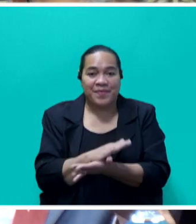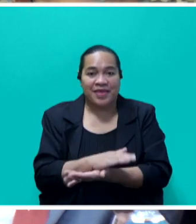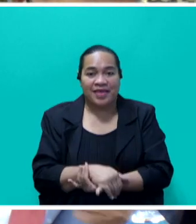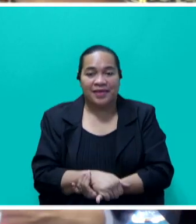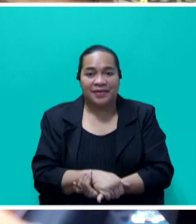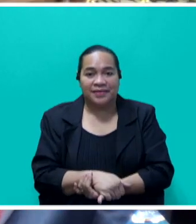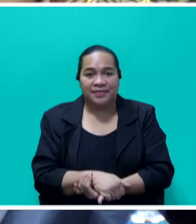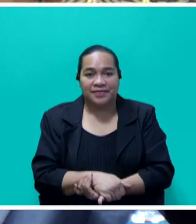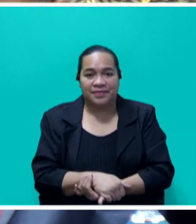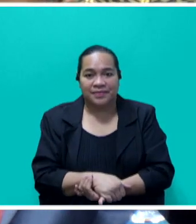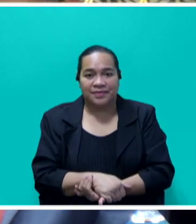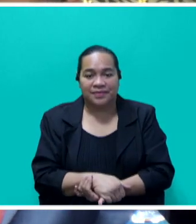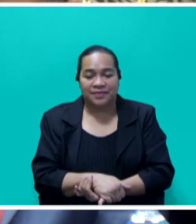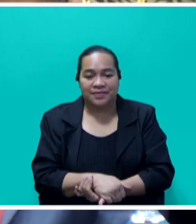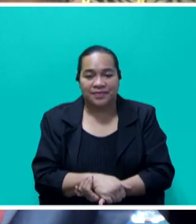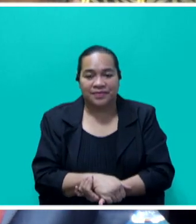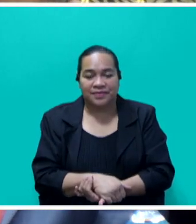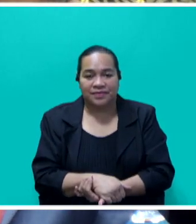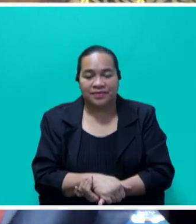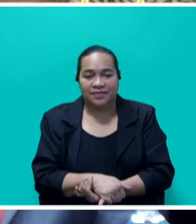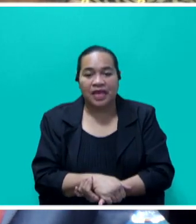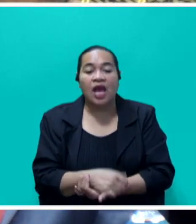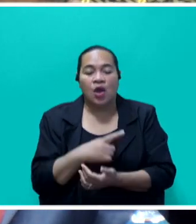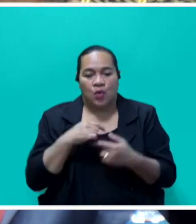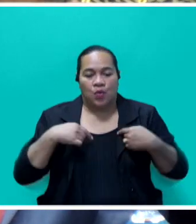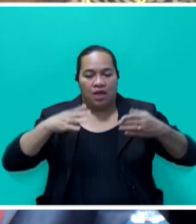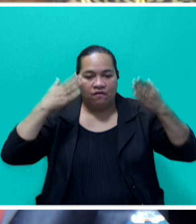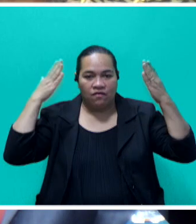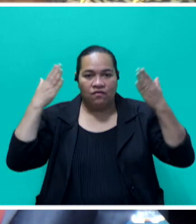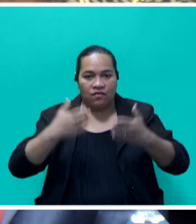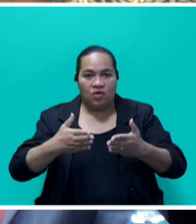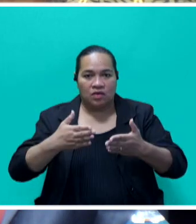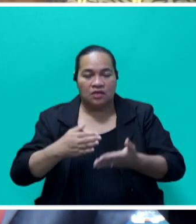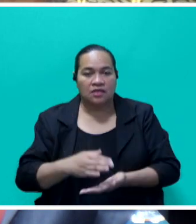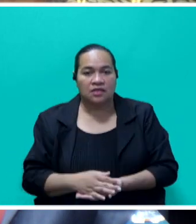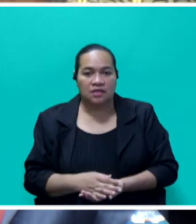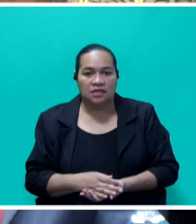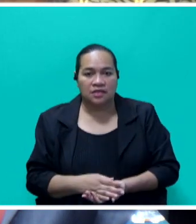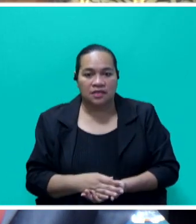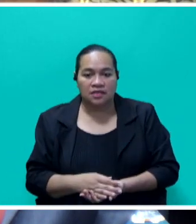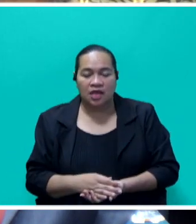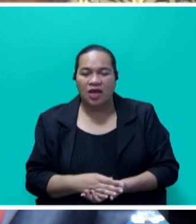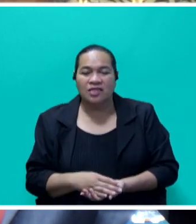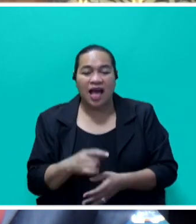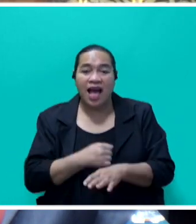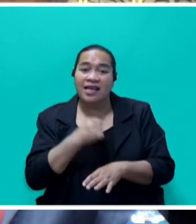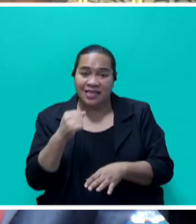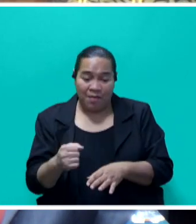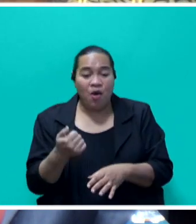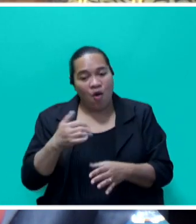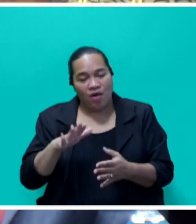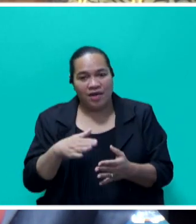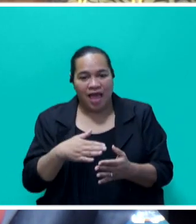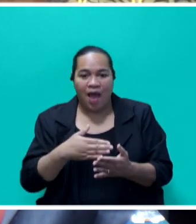that we focus on government has also approved